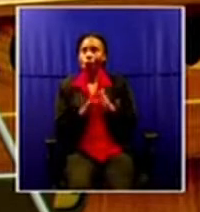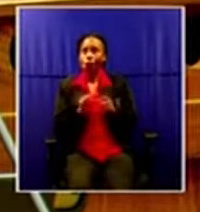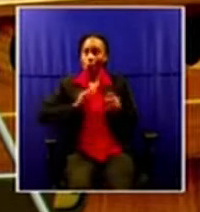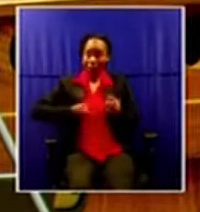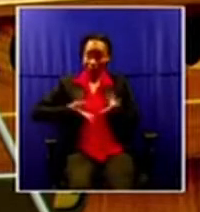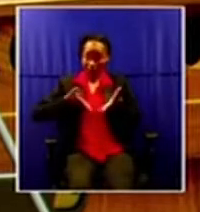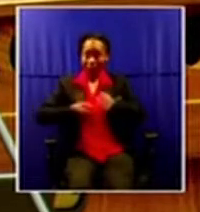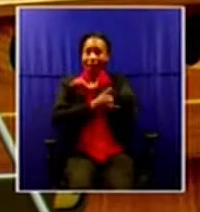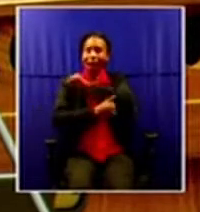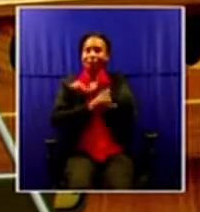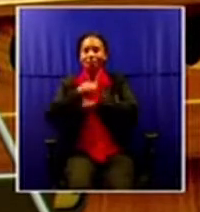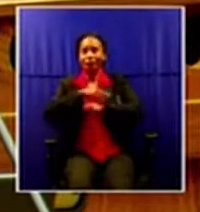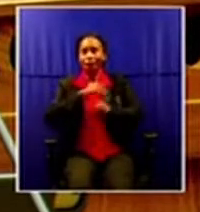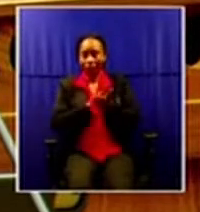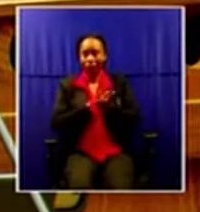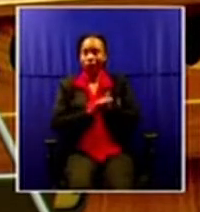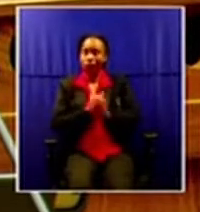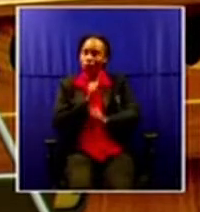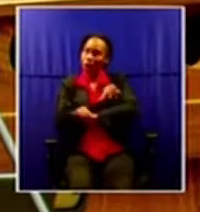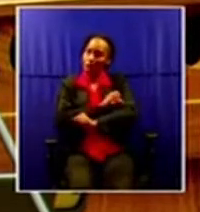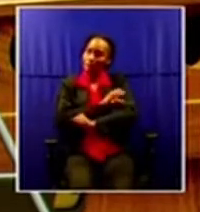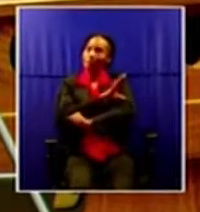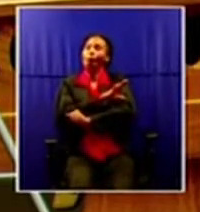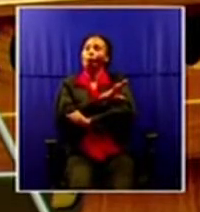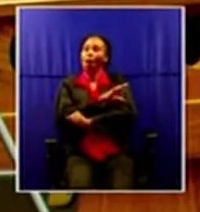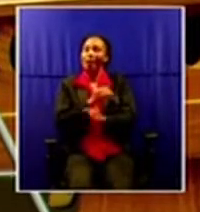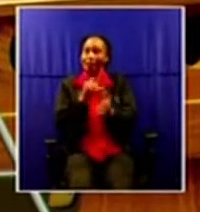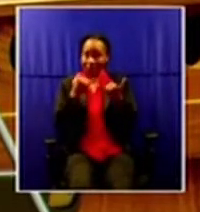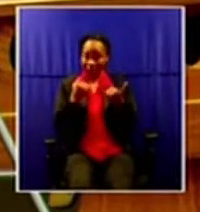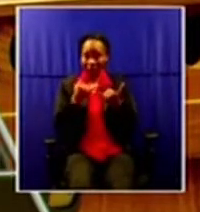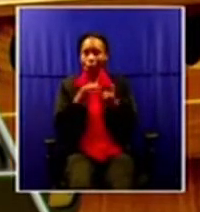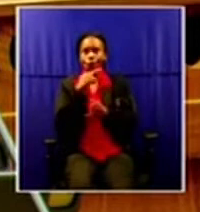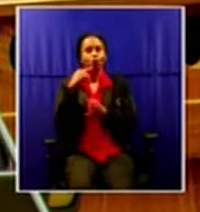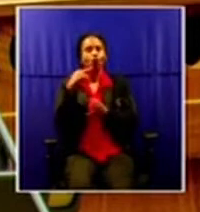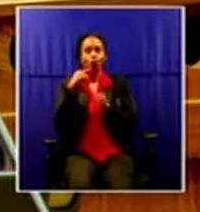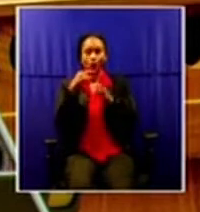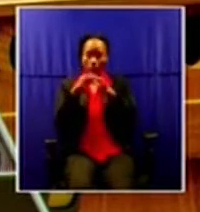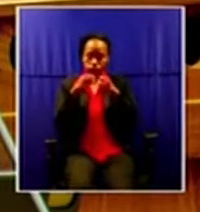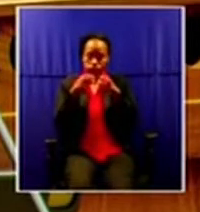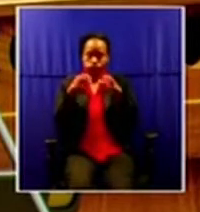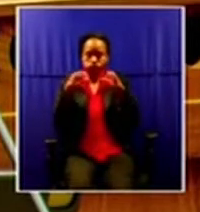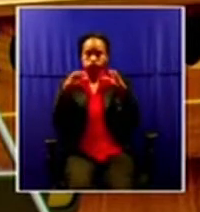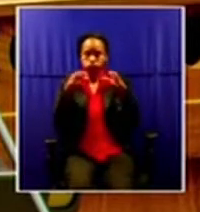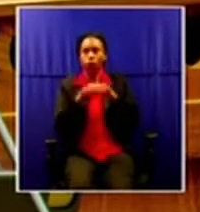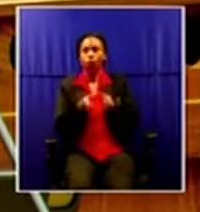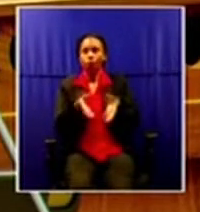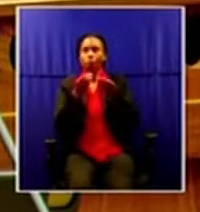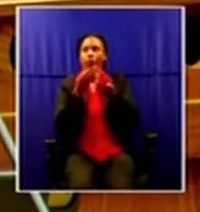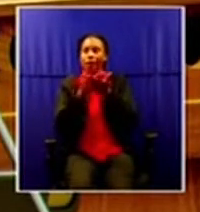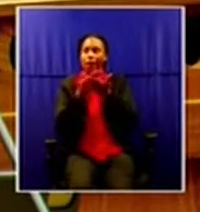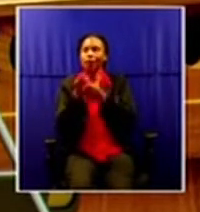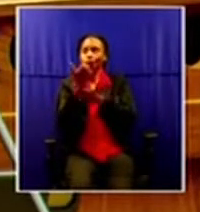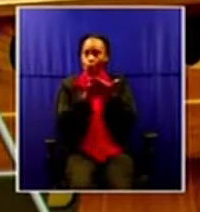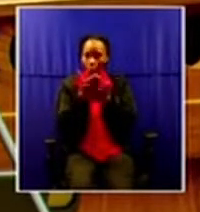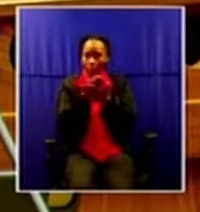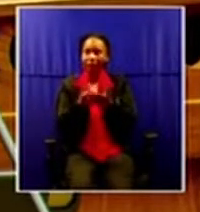be able to deal a real blow against poverty and inequality.